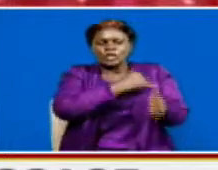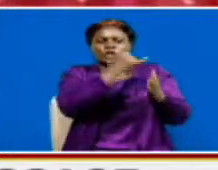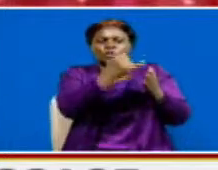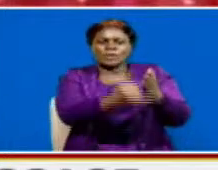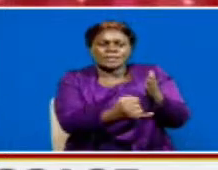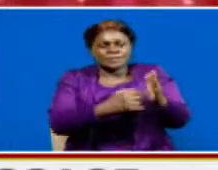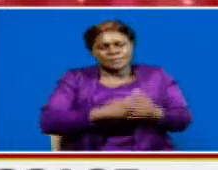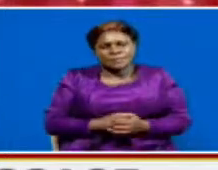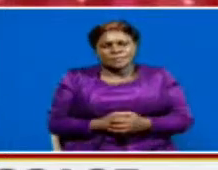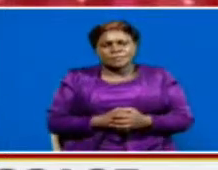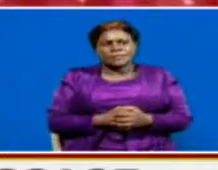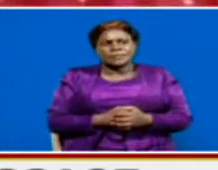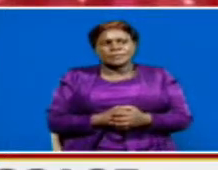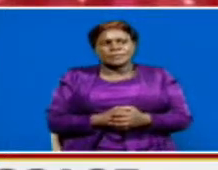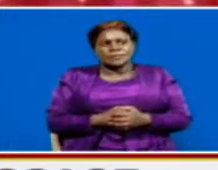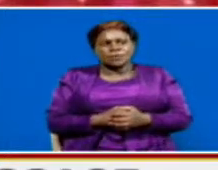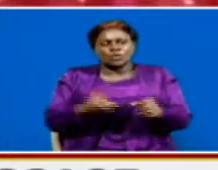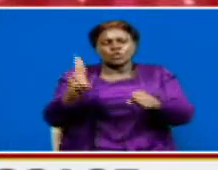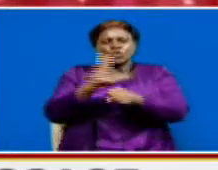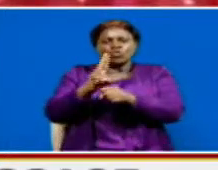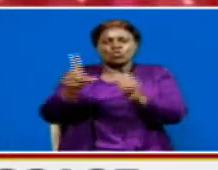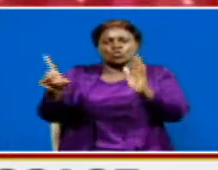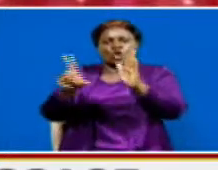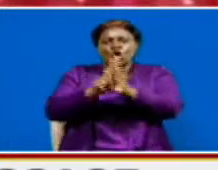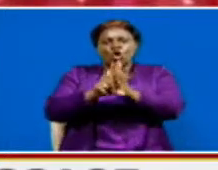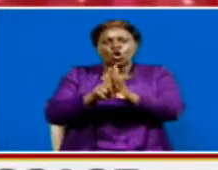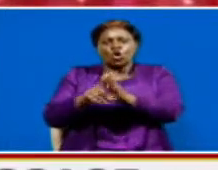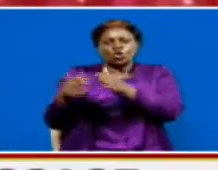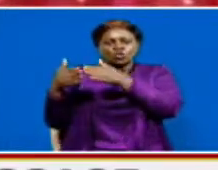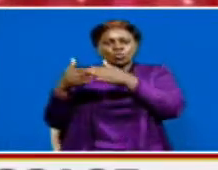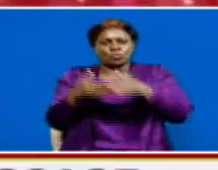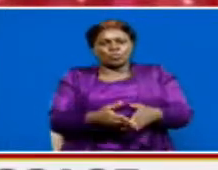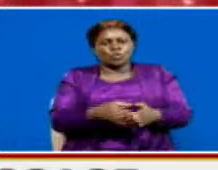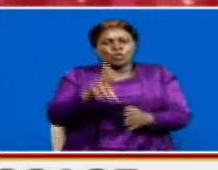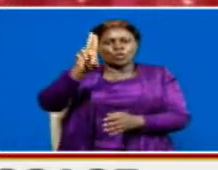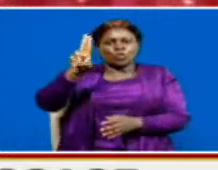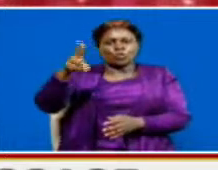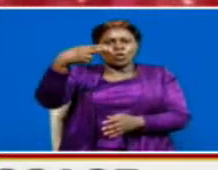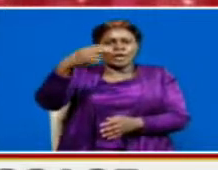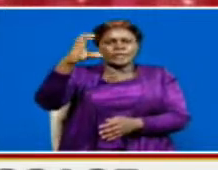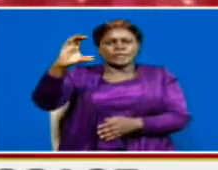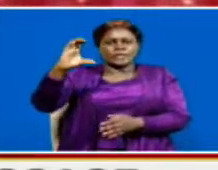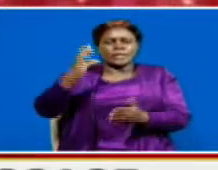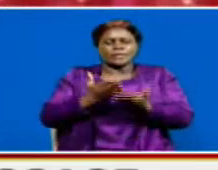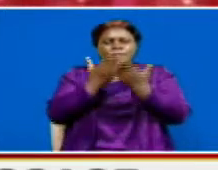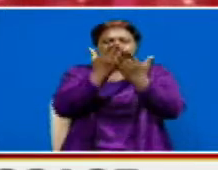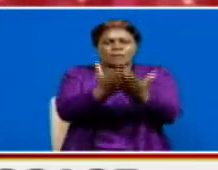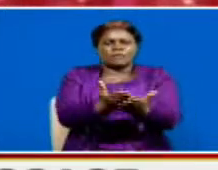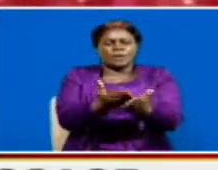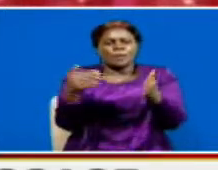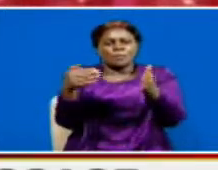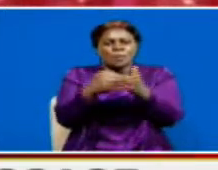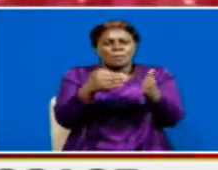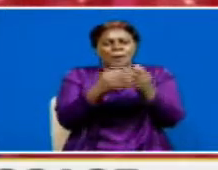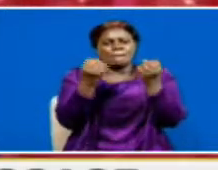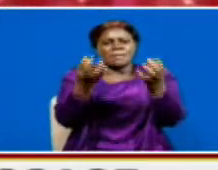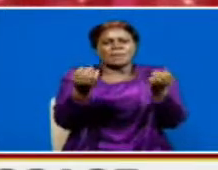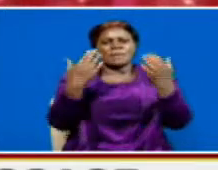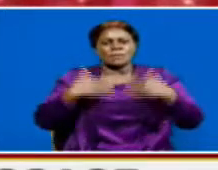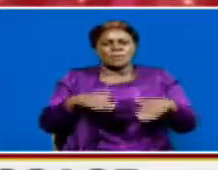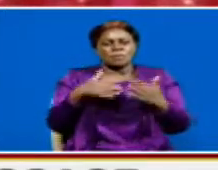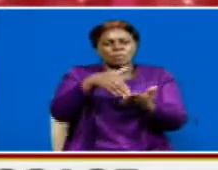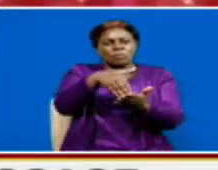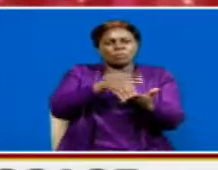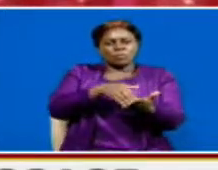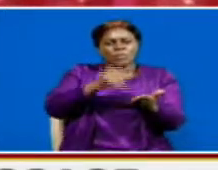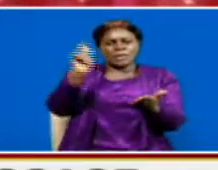insurance invokes the law to derail the universal health care delivery, denying millions of